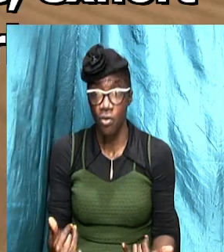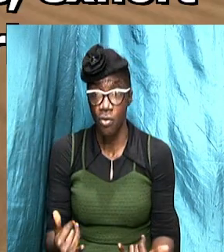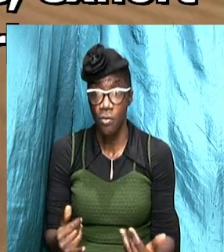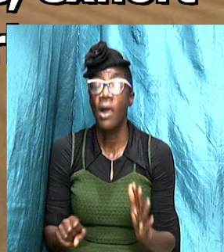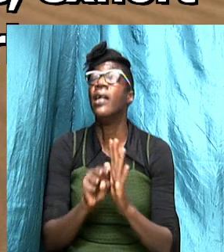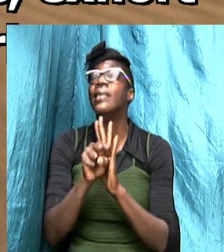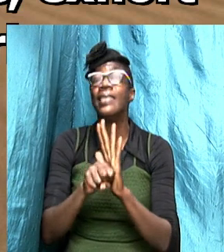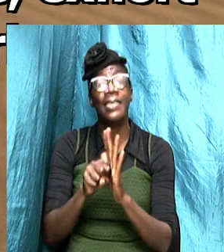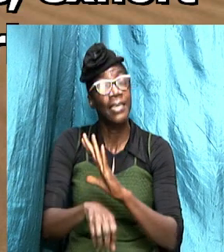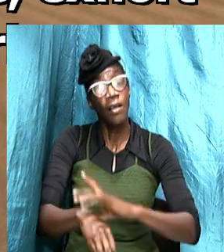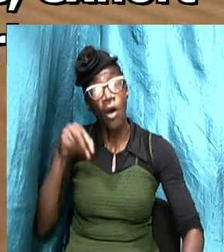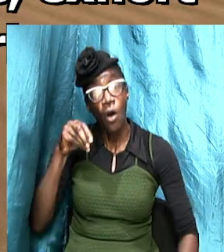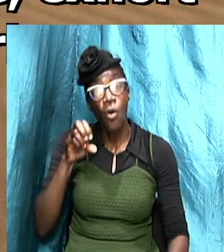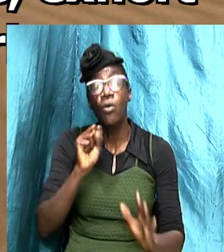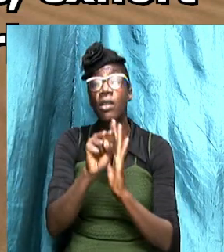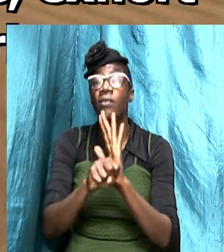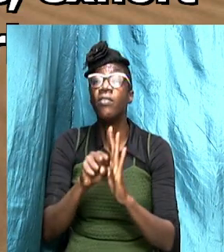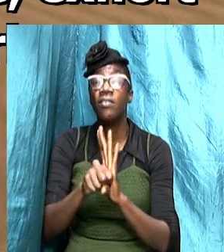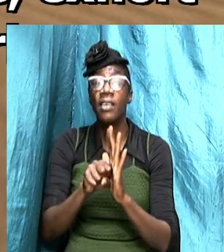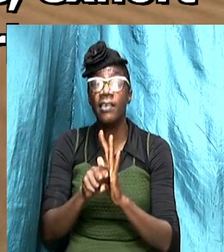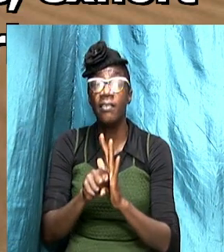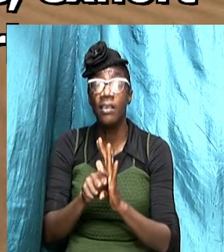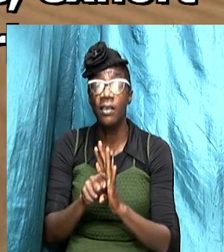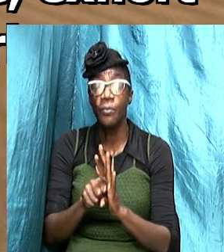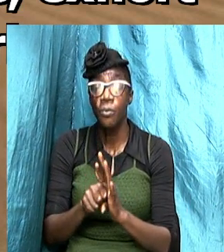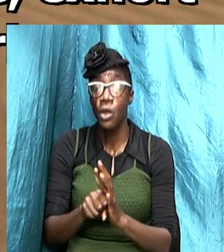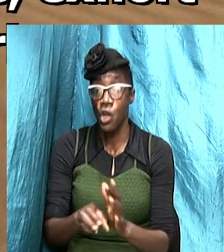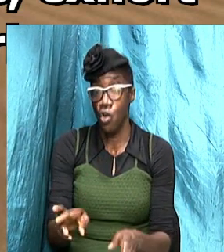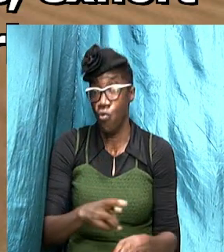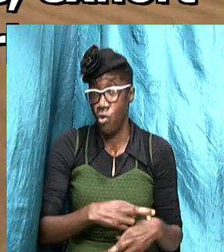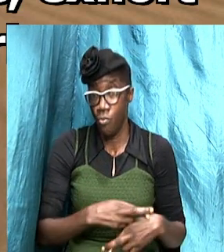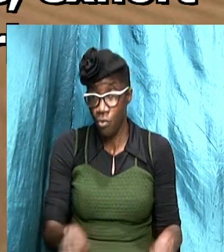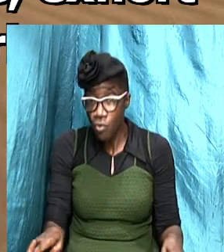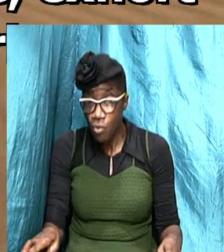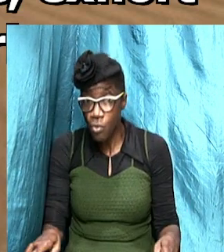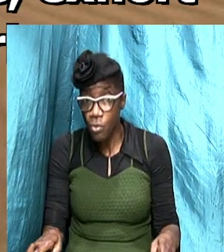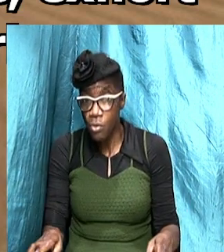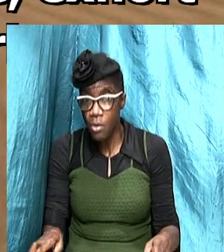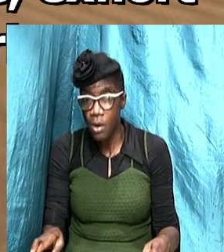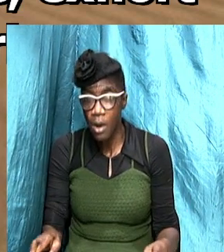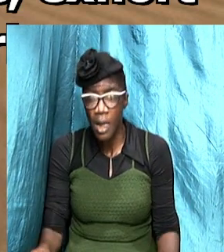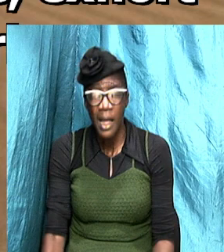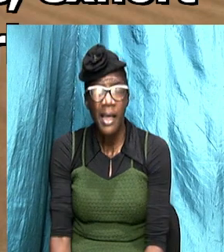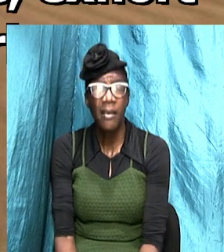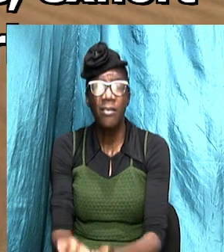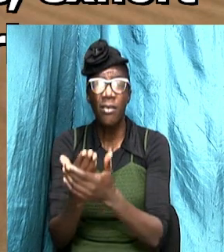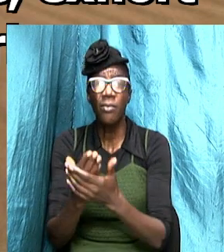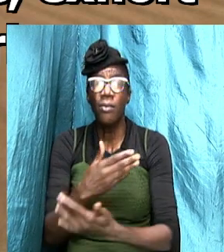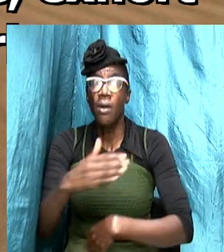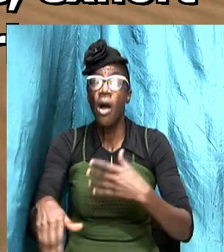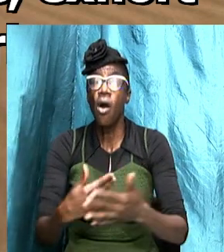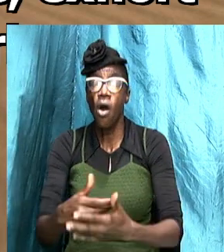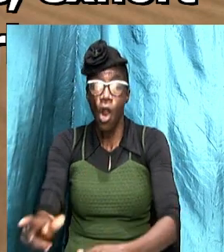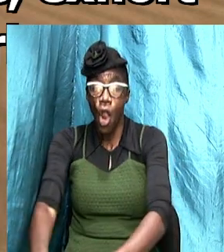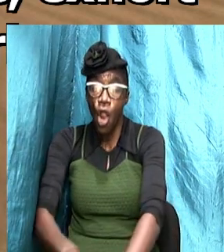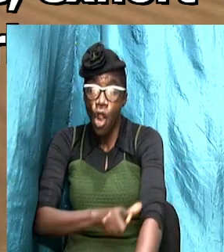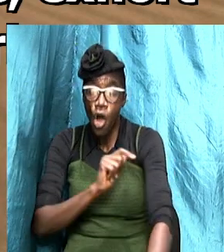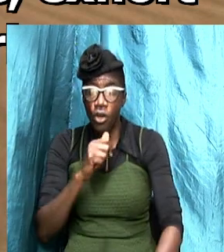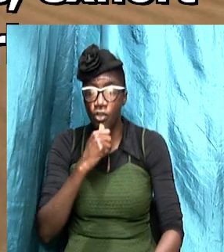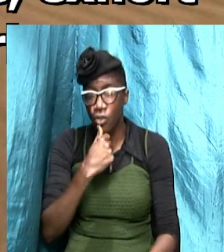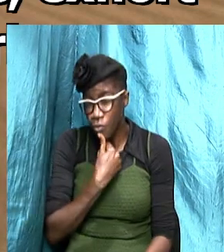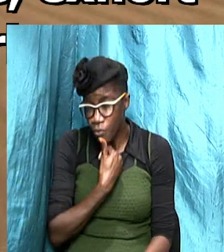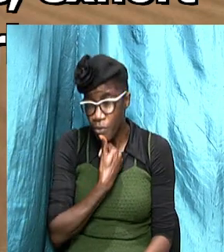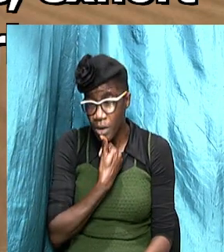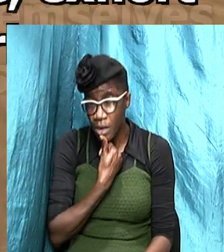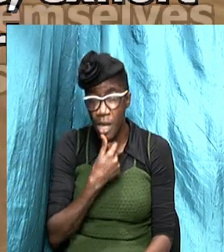season out of season reprove rebuke exalt with all long-suffering and the